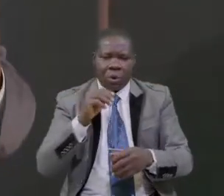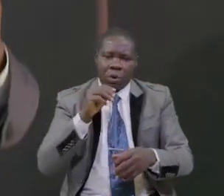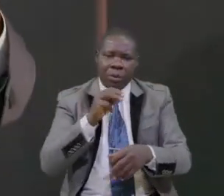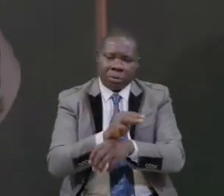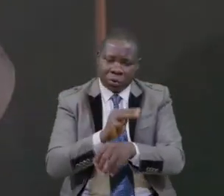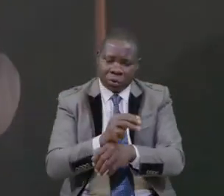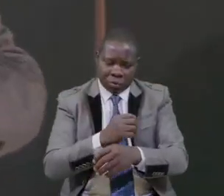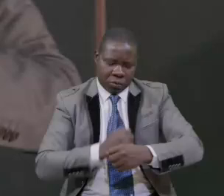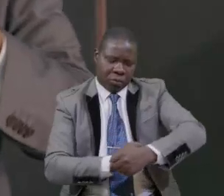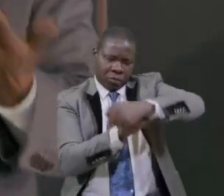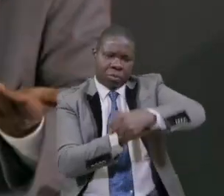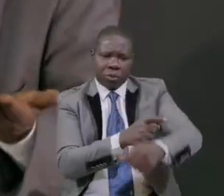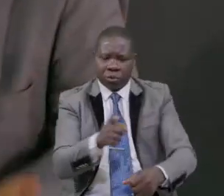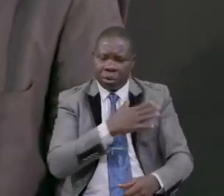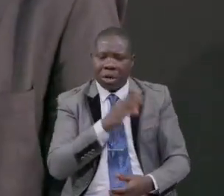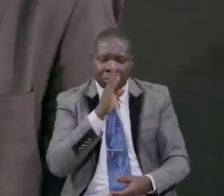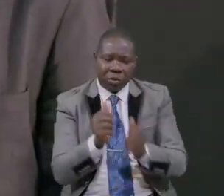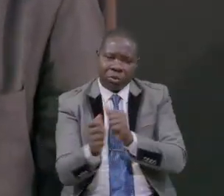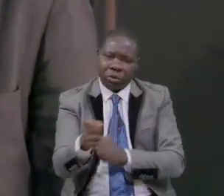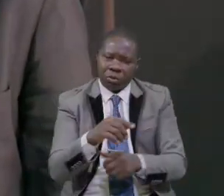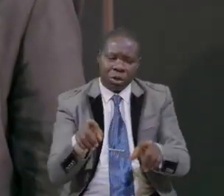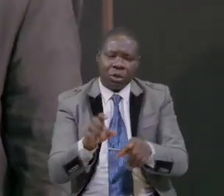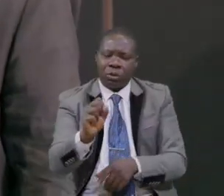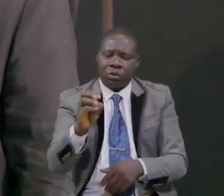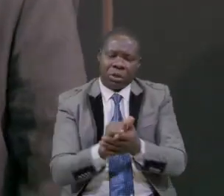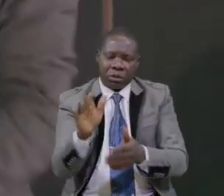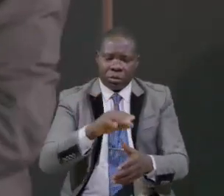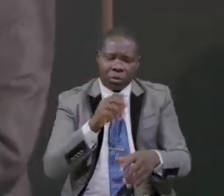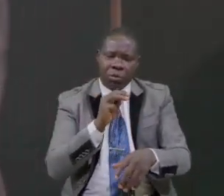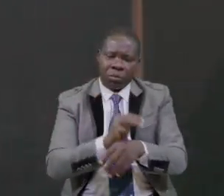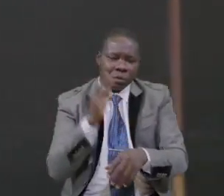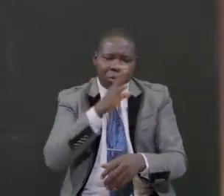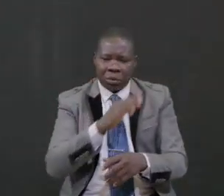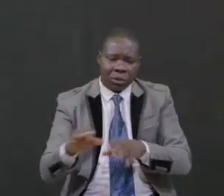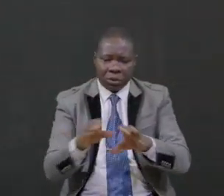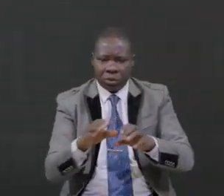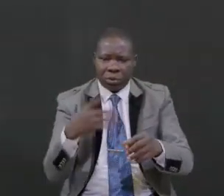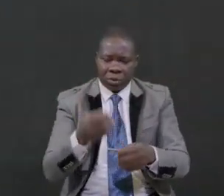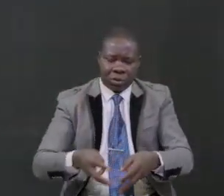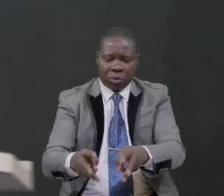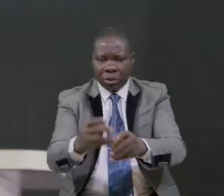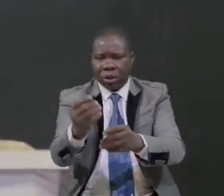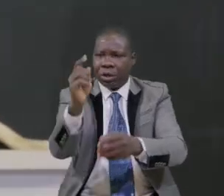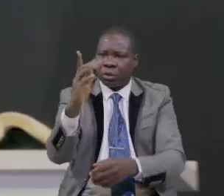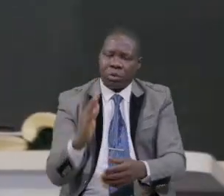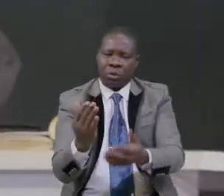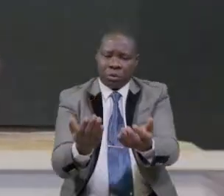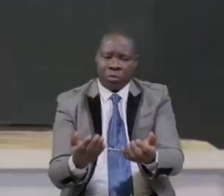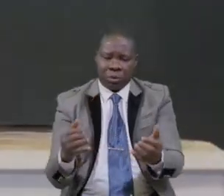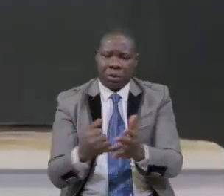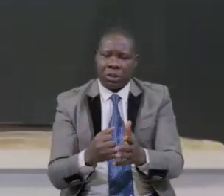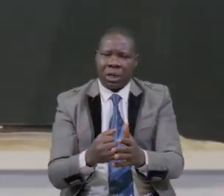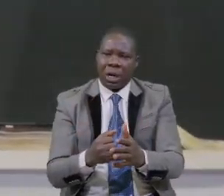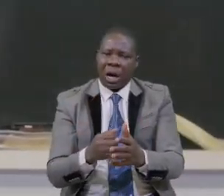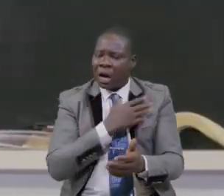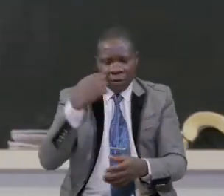your ministry will be carried out as God has ordained. And for those of us who have married already, you